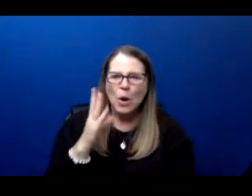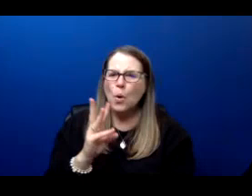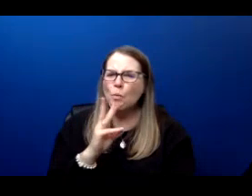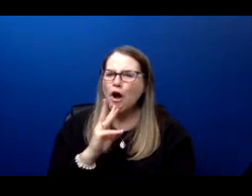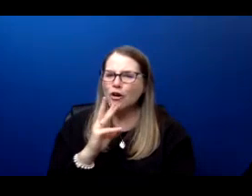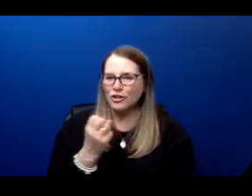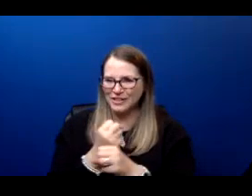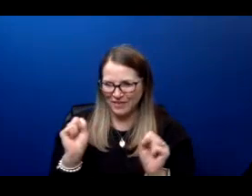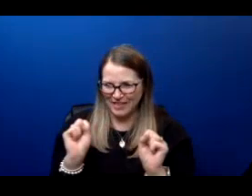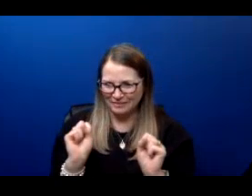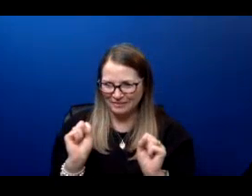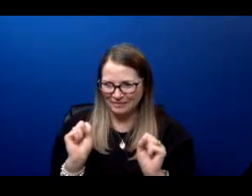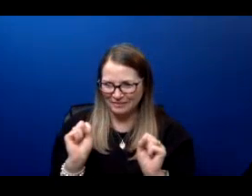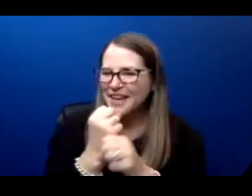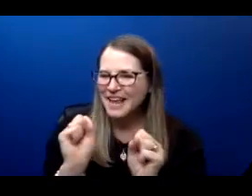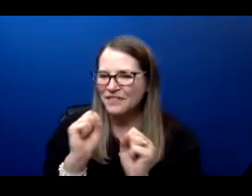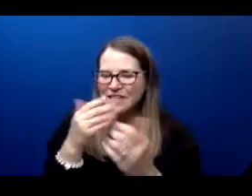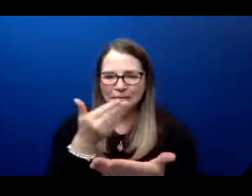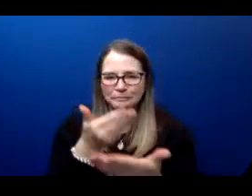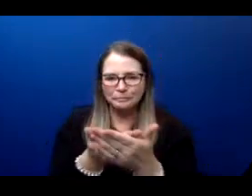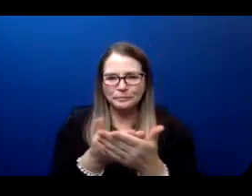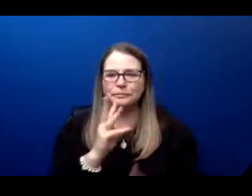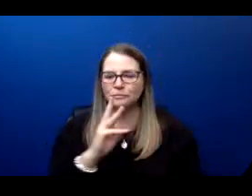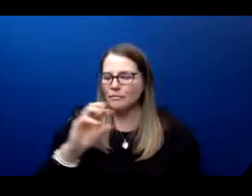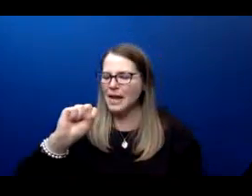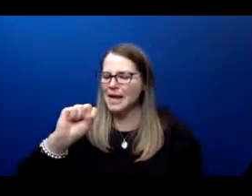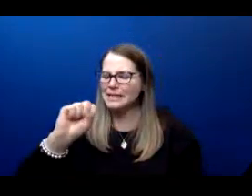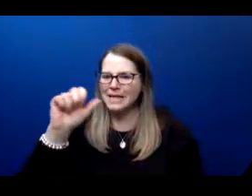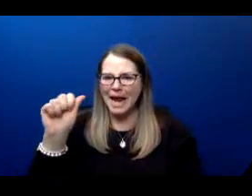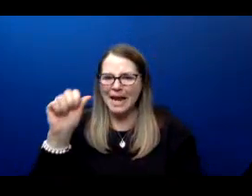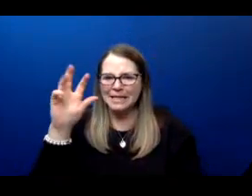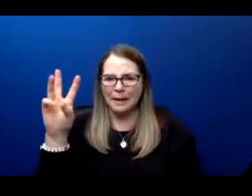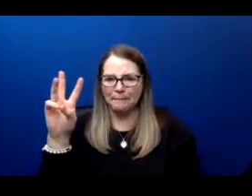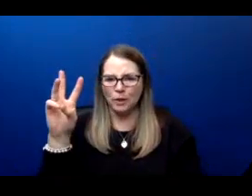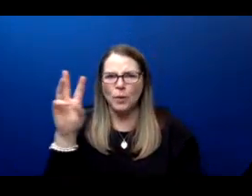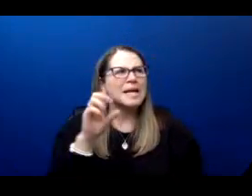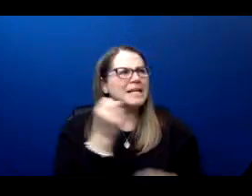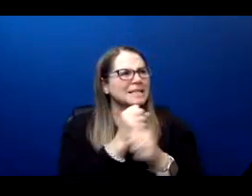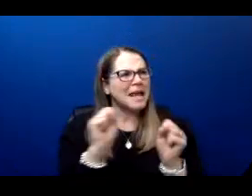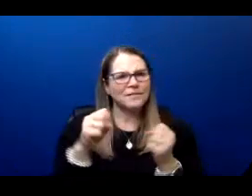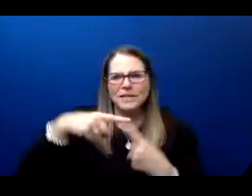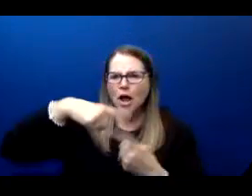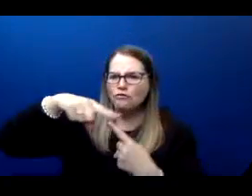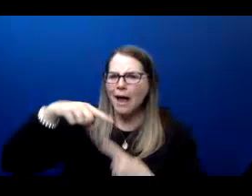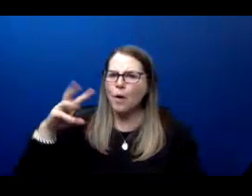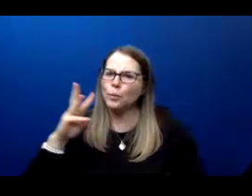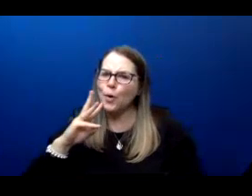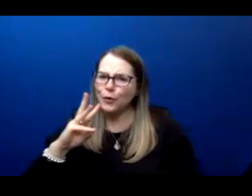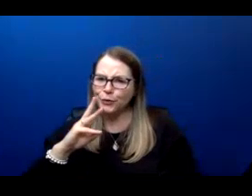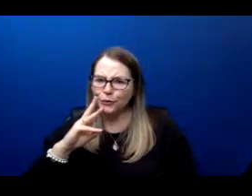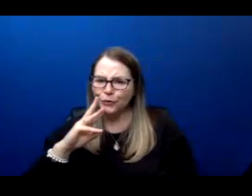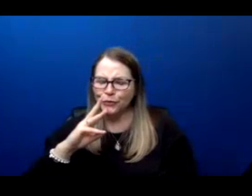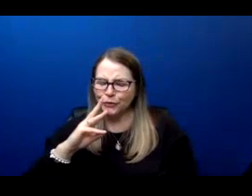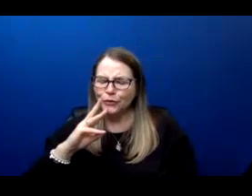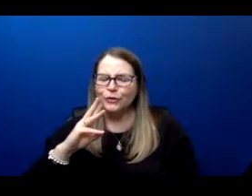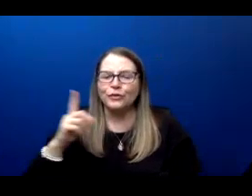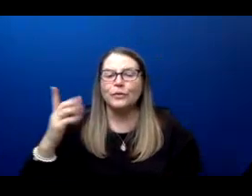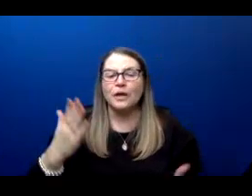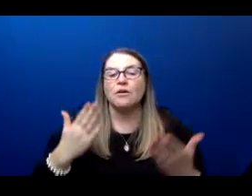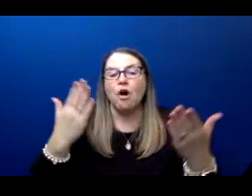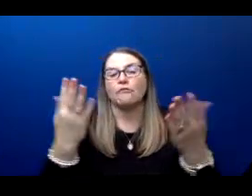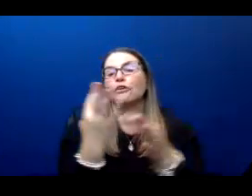safety. Safety Around Water, SAW, is a program that the YMCA is lifting, and they offer it free to the